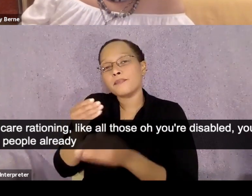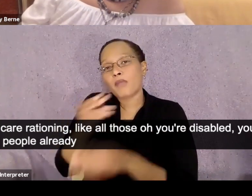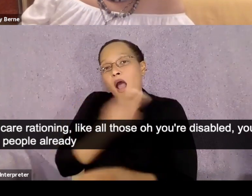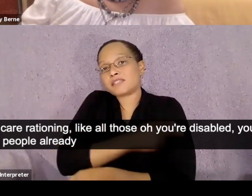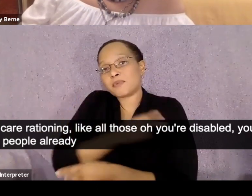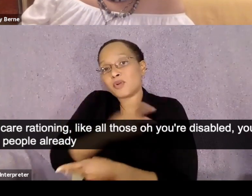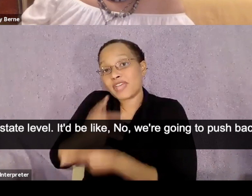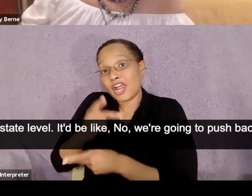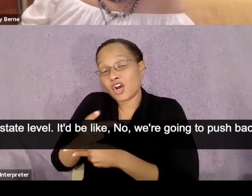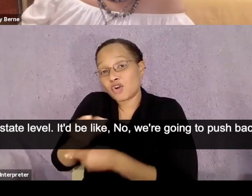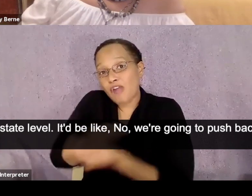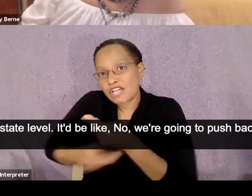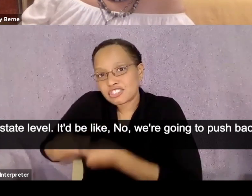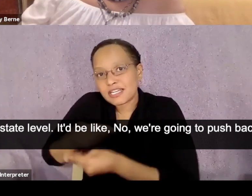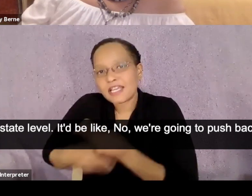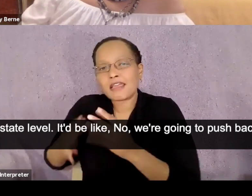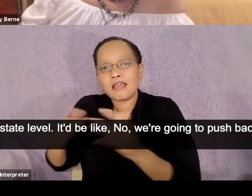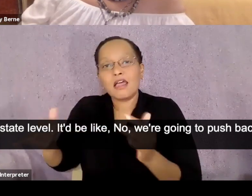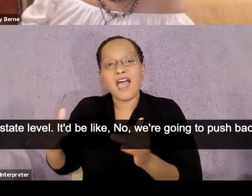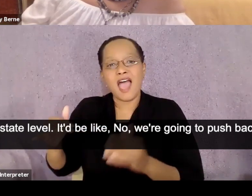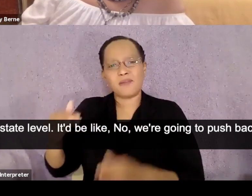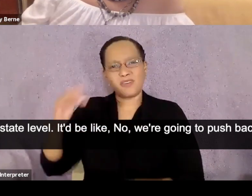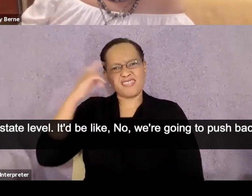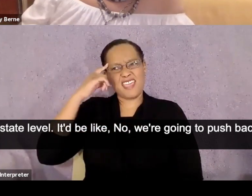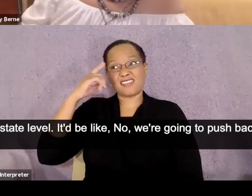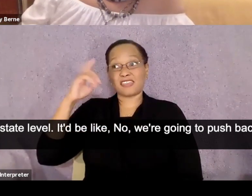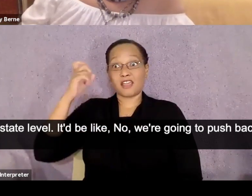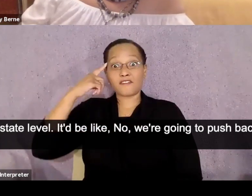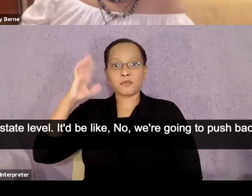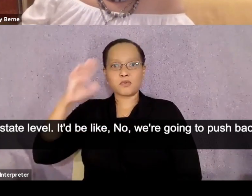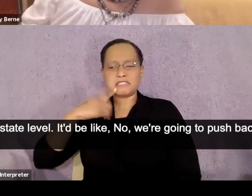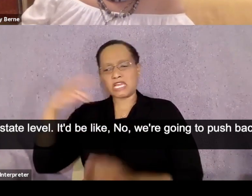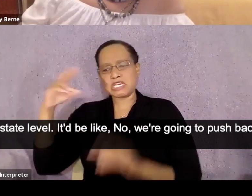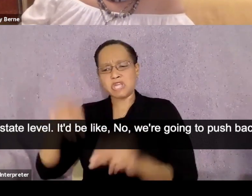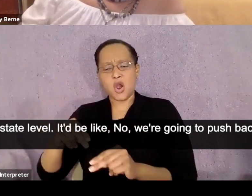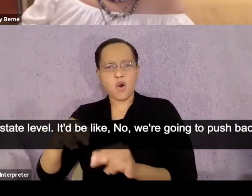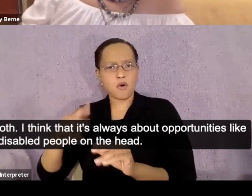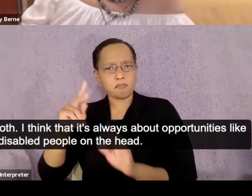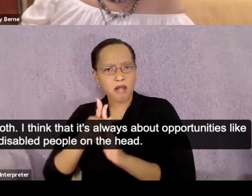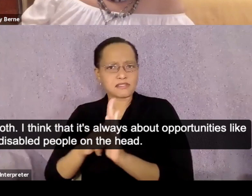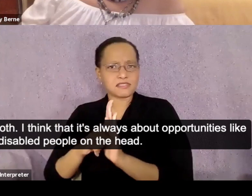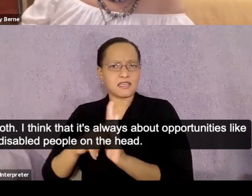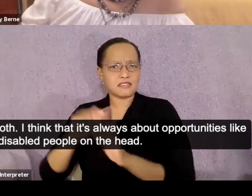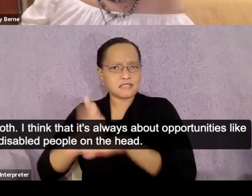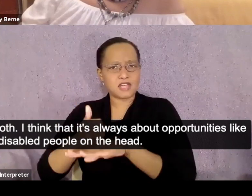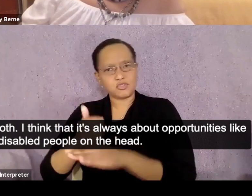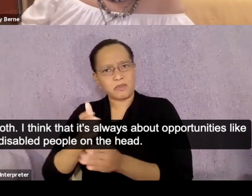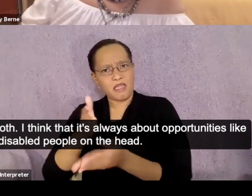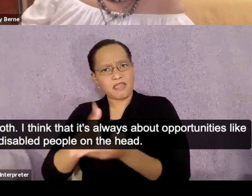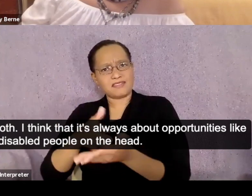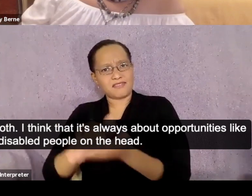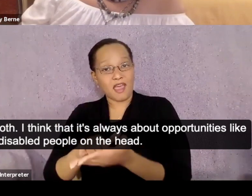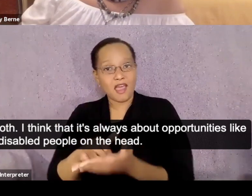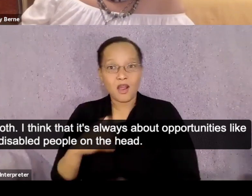people already. And have fought on a state level to be like, no, we're going to push back against that on a policy level. I think we need both. I think